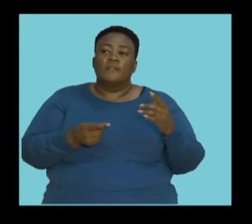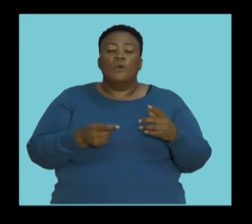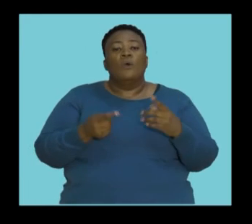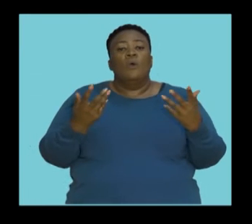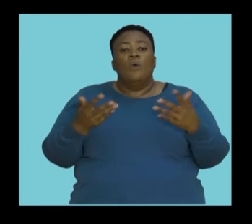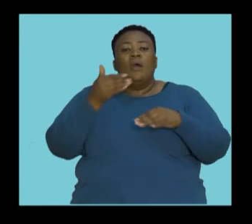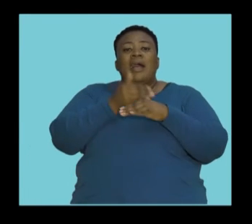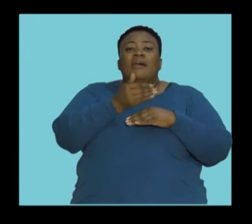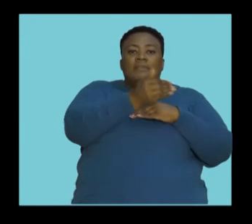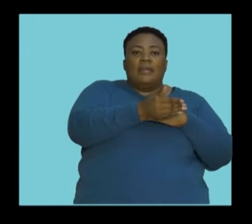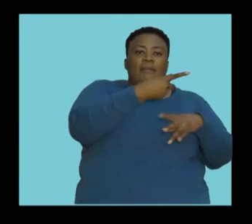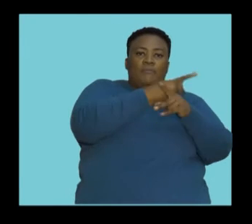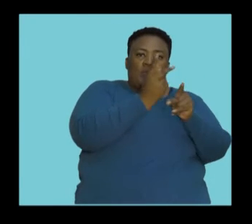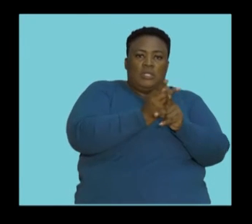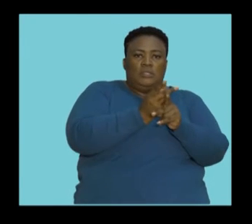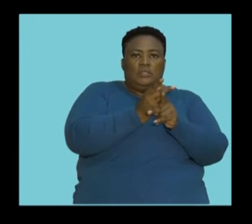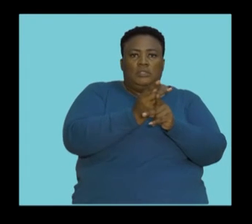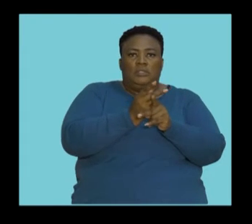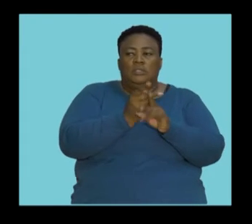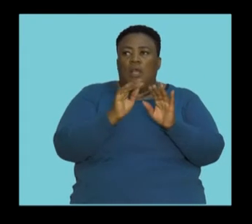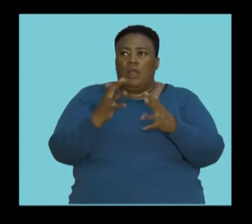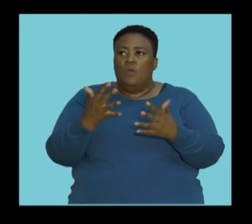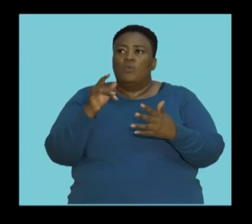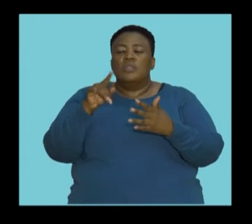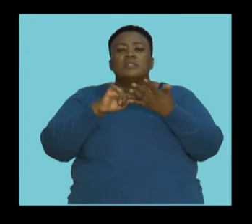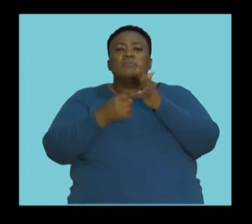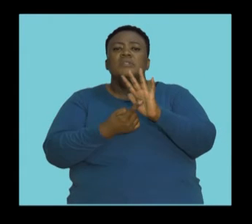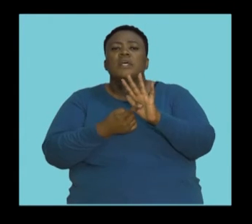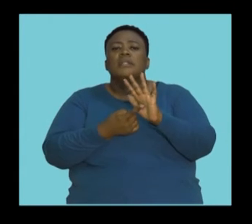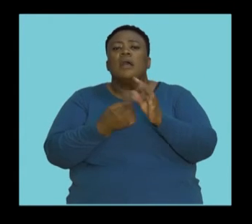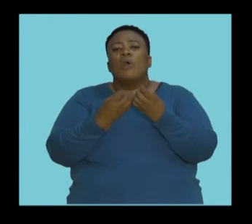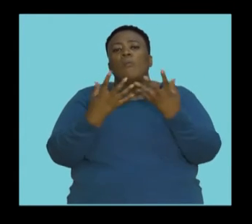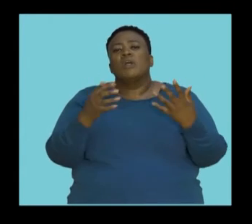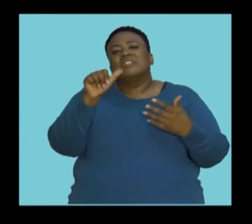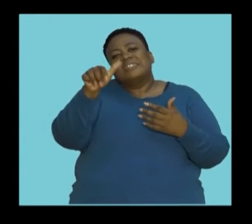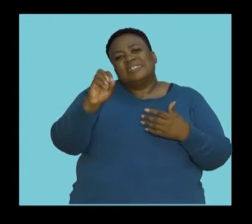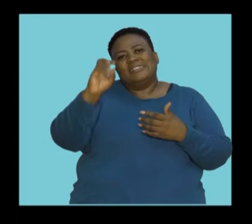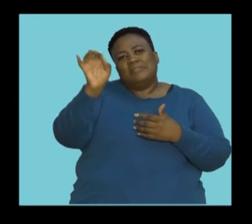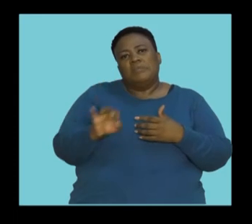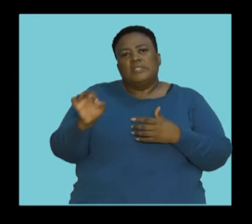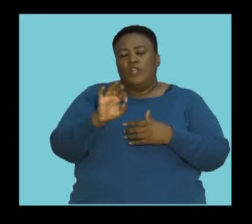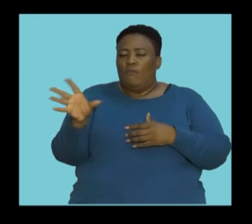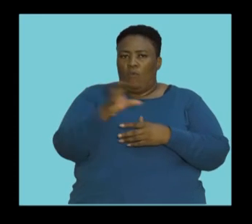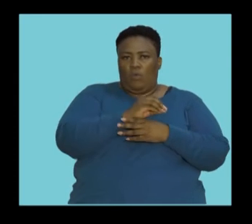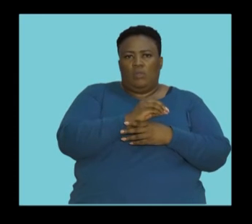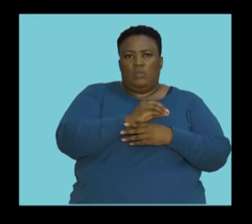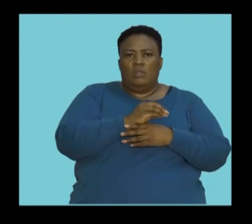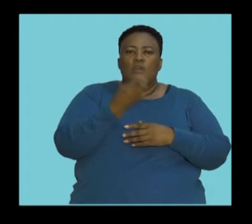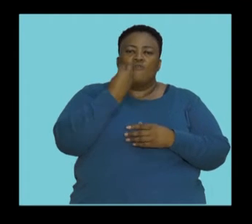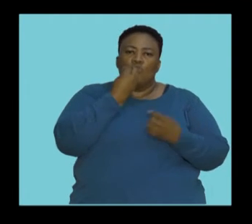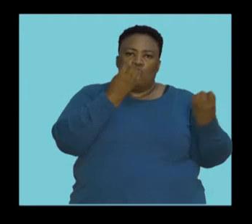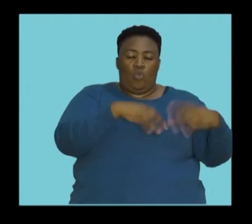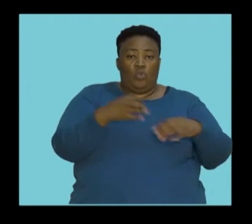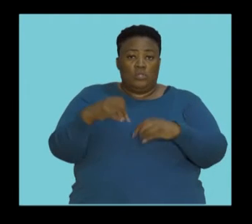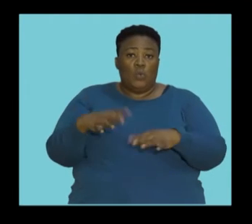So post-harvest is after the production of it. This represents over 60% of all food loss